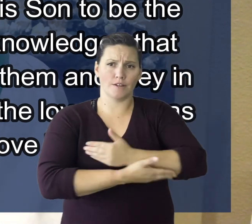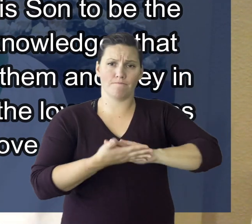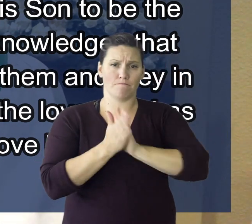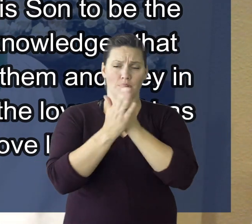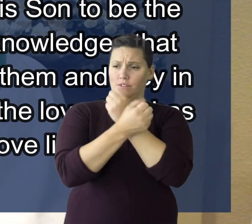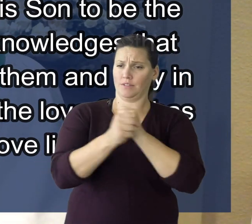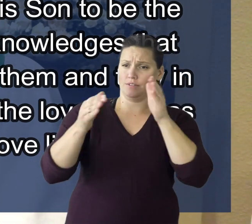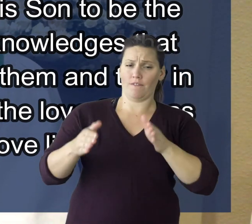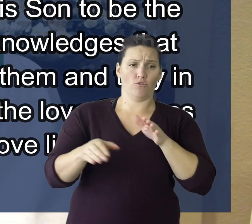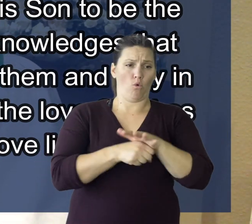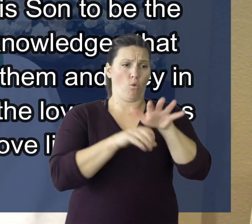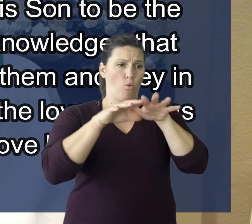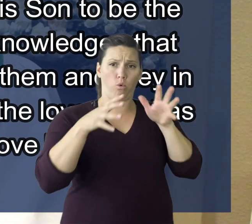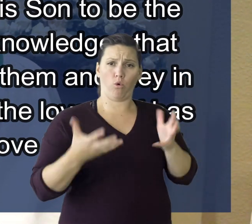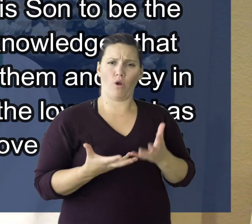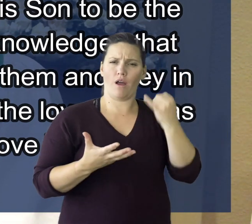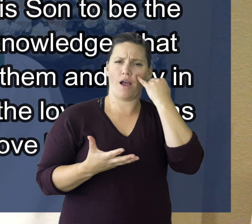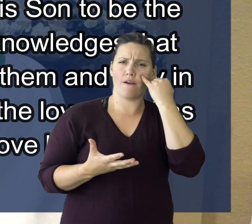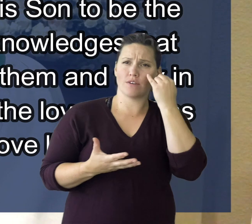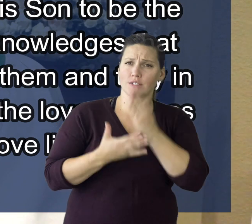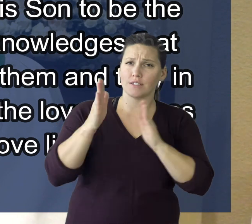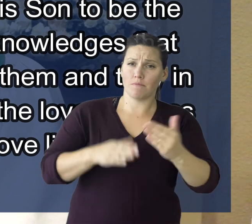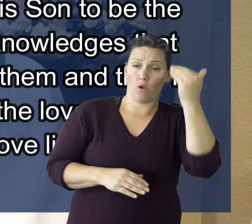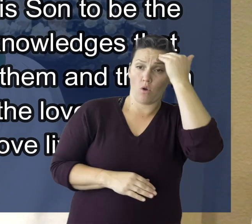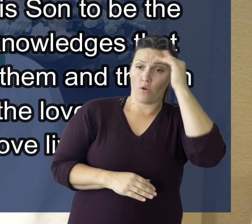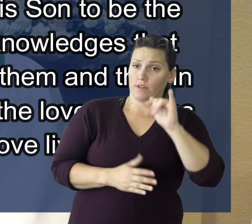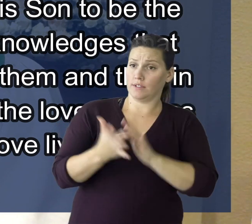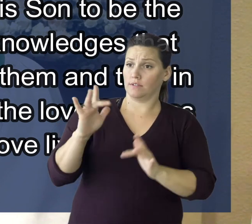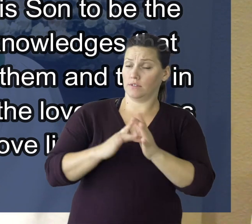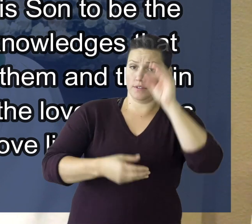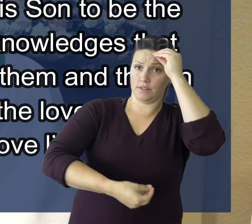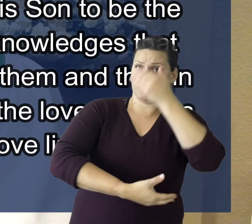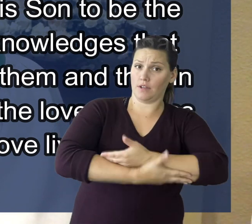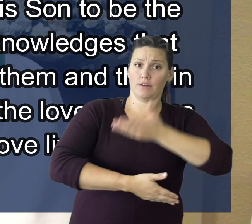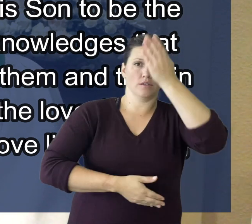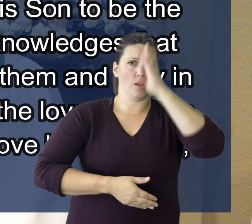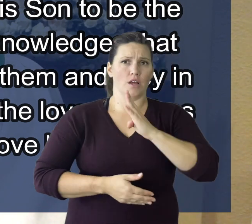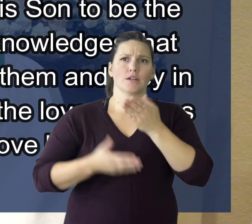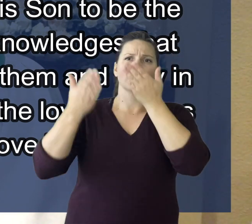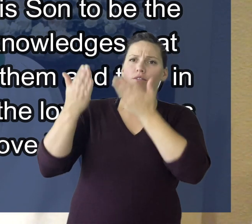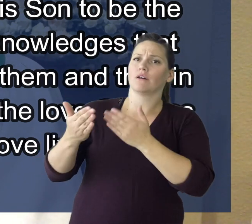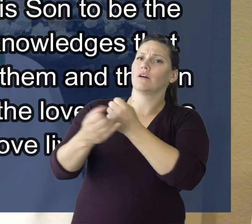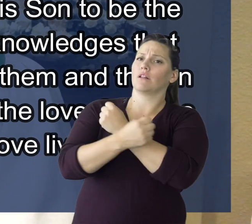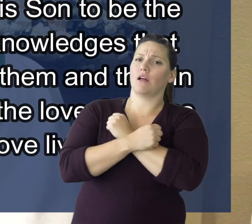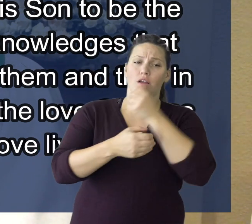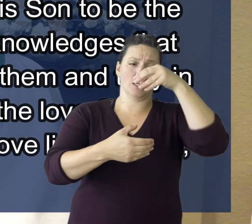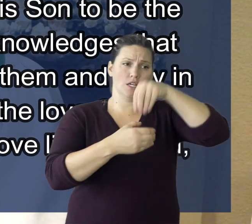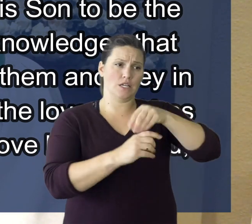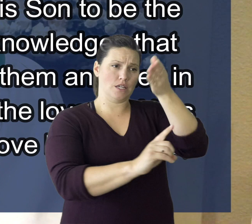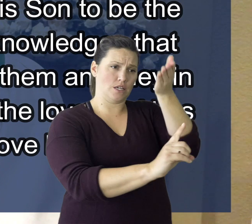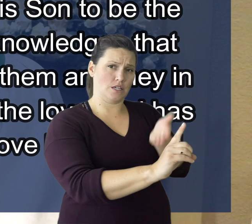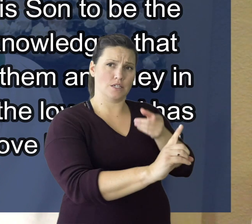to be the Savior of the world. If anyone acknowledges that Jesus is the Son of God, God lives in